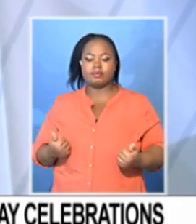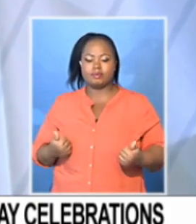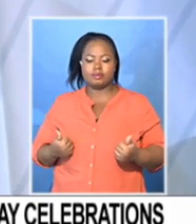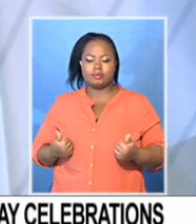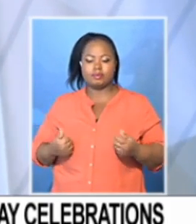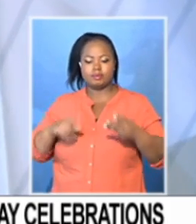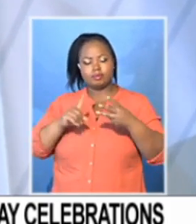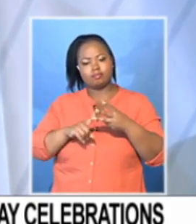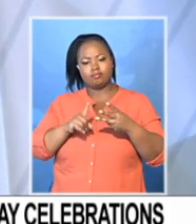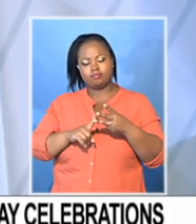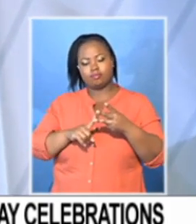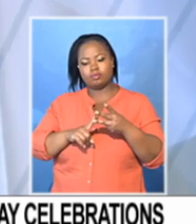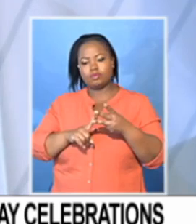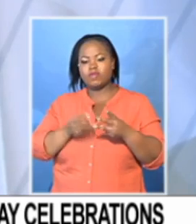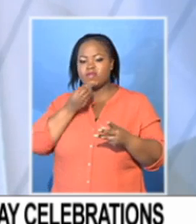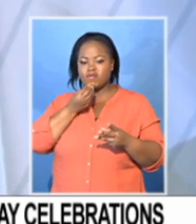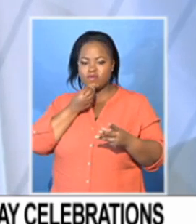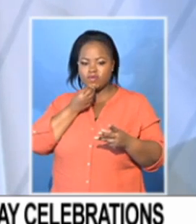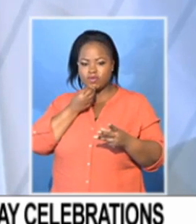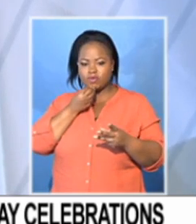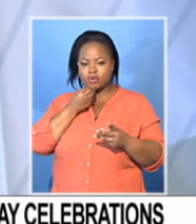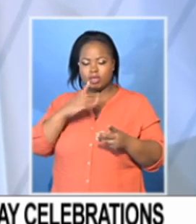food and dignity,